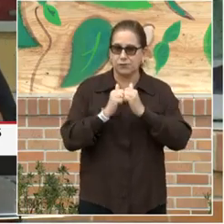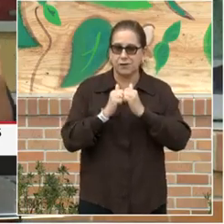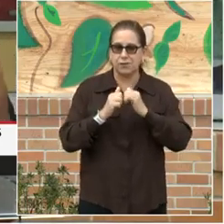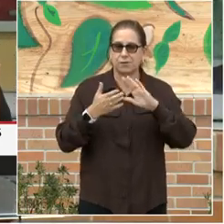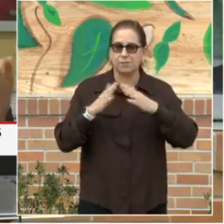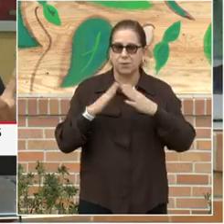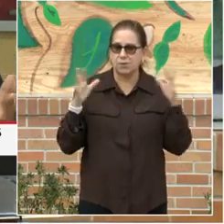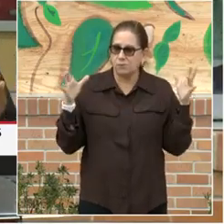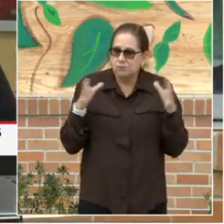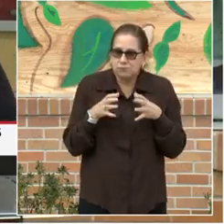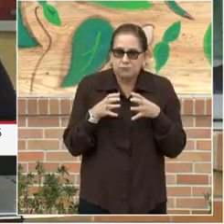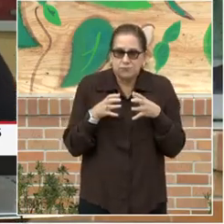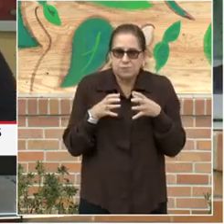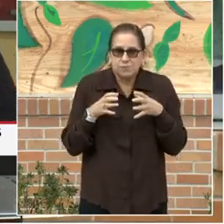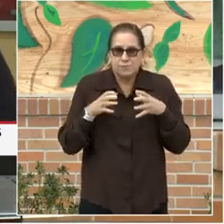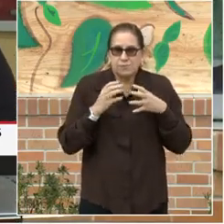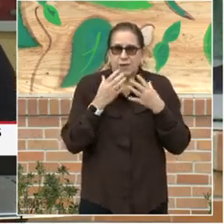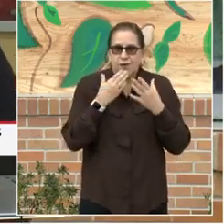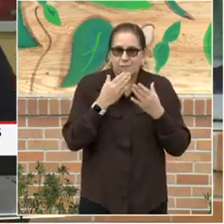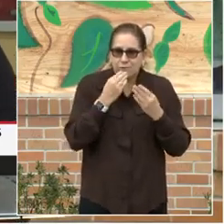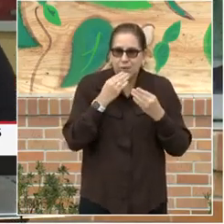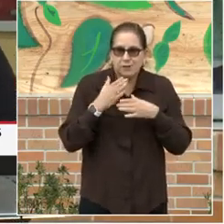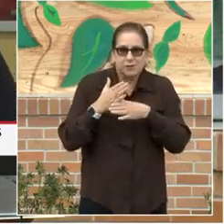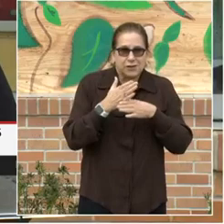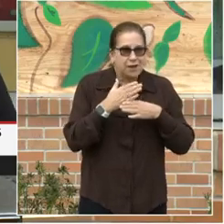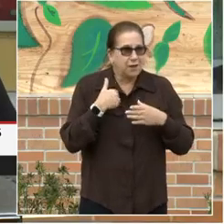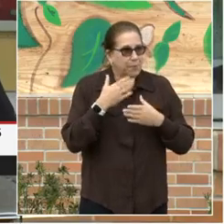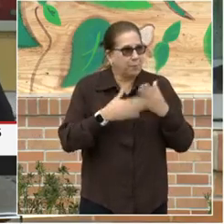come and celebrate Good Food Market and be a part of this.